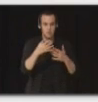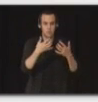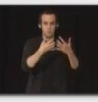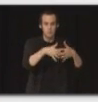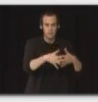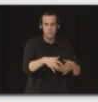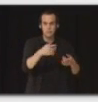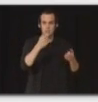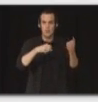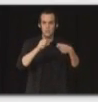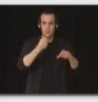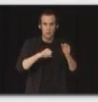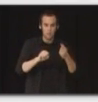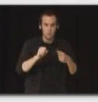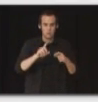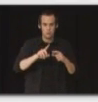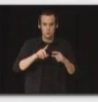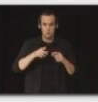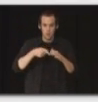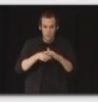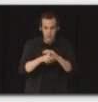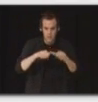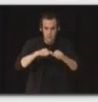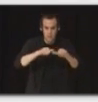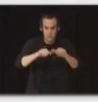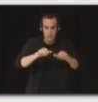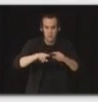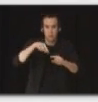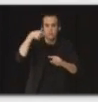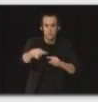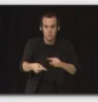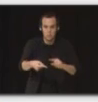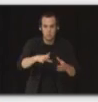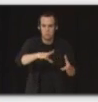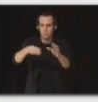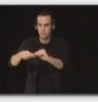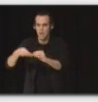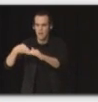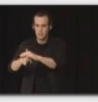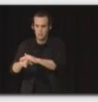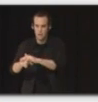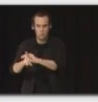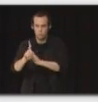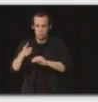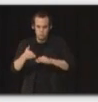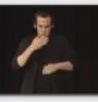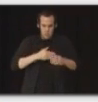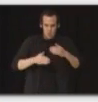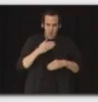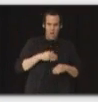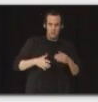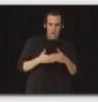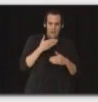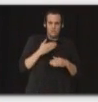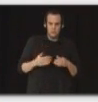applications to be considered only once the development has been created. No, solutions must include accessibility ever since the very beginning